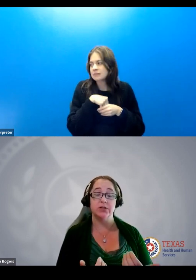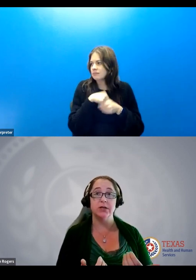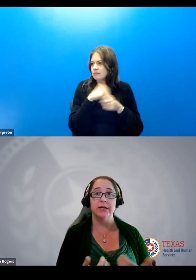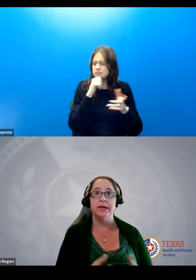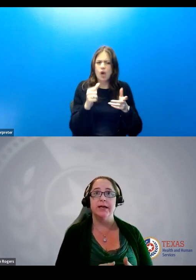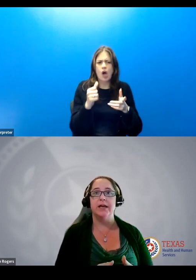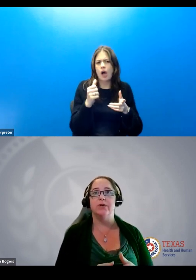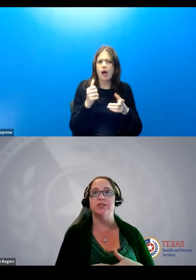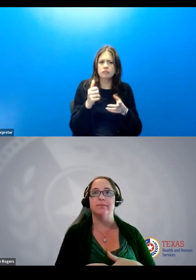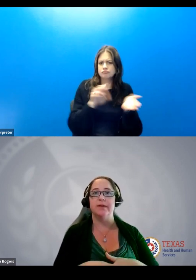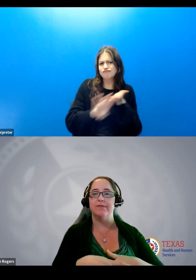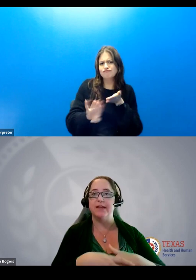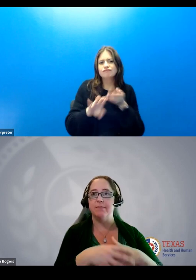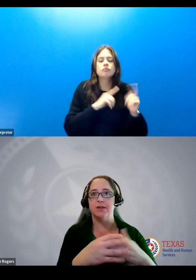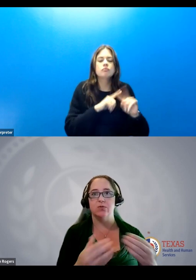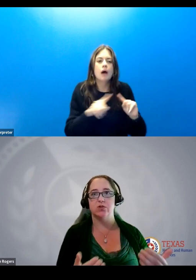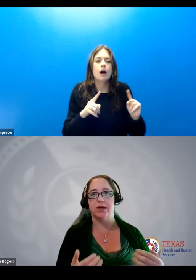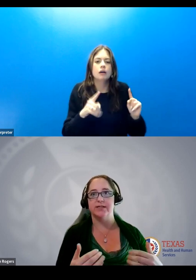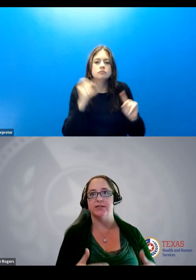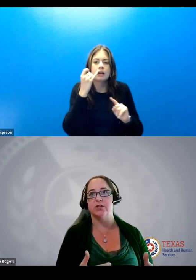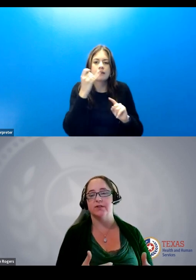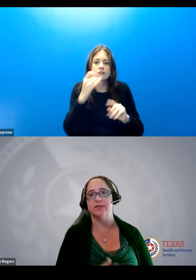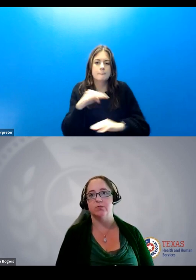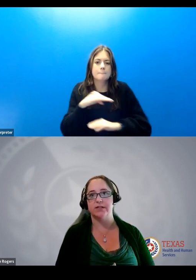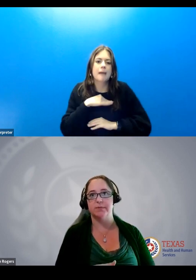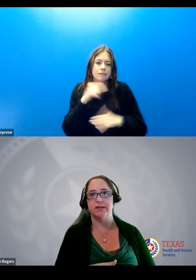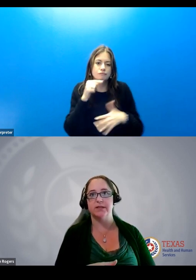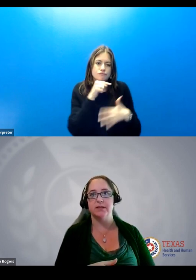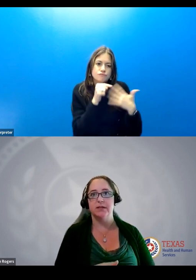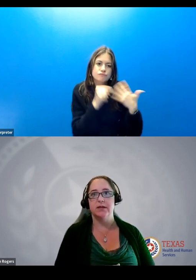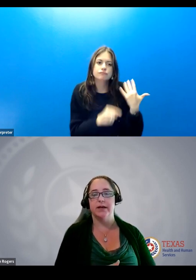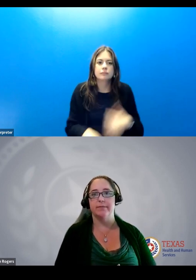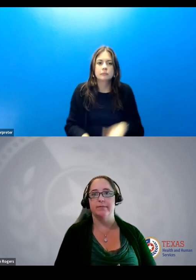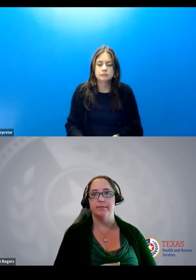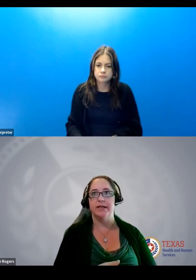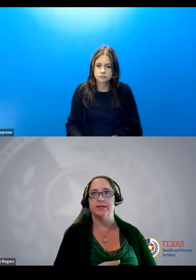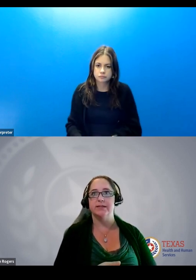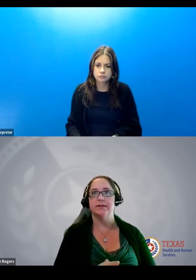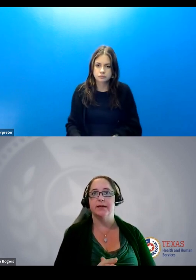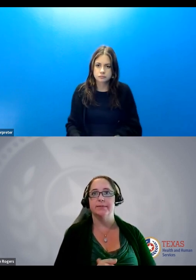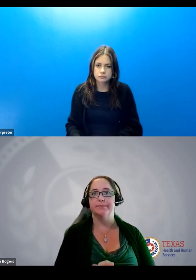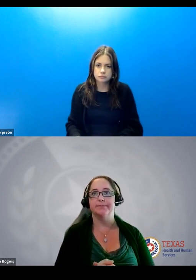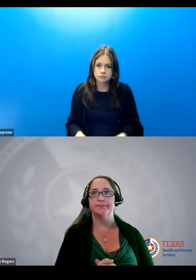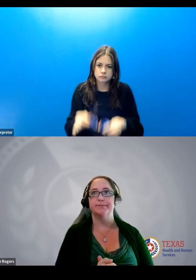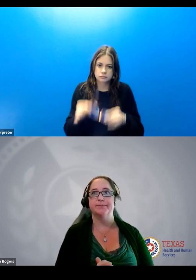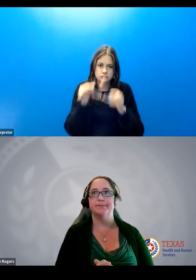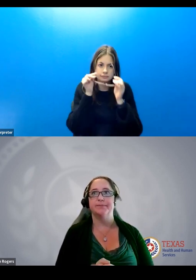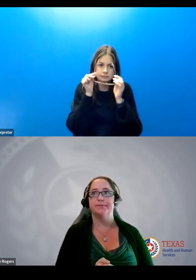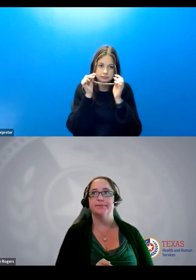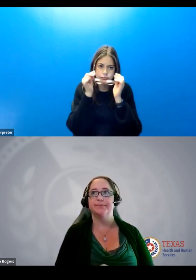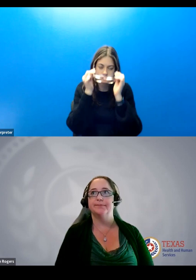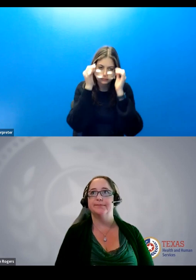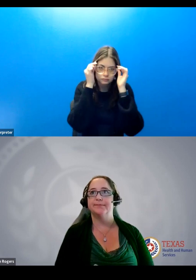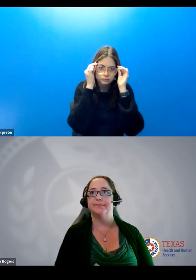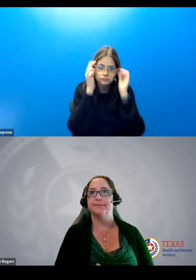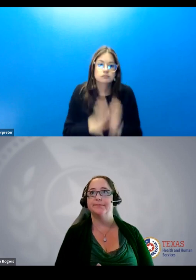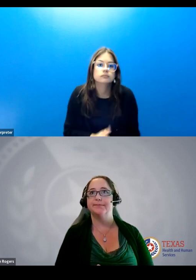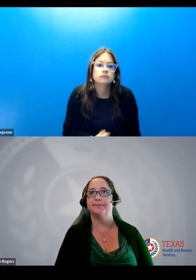disqualifying factor. It would just, if they meet those crisis services respite needs.